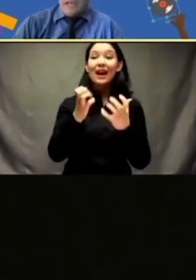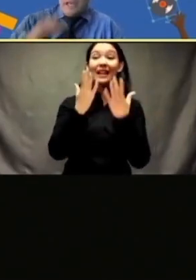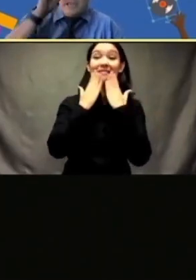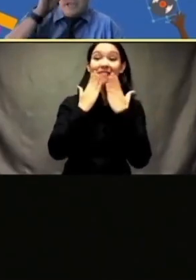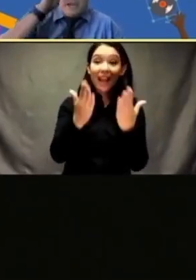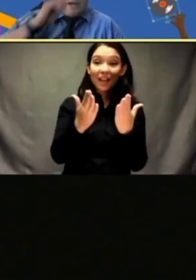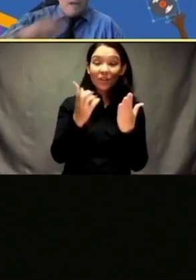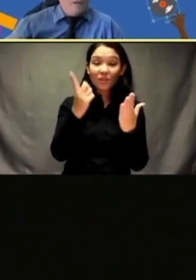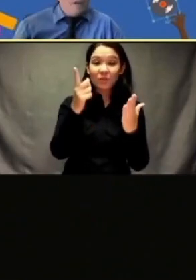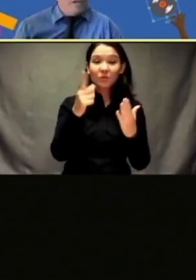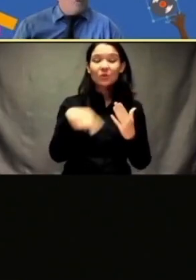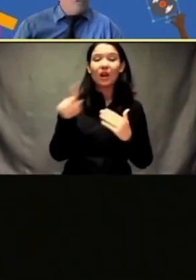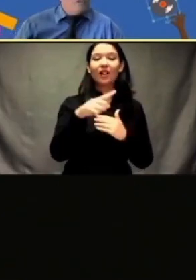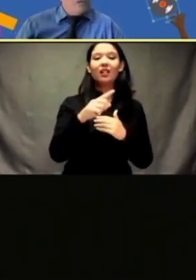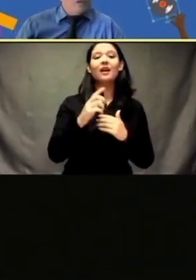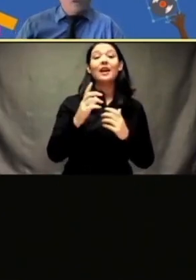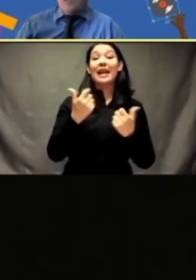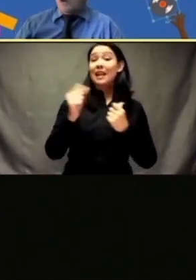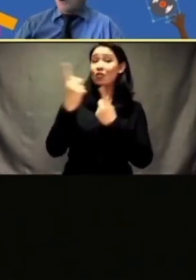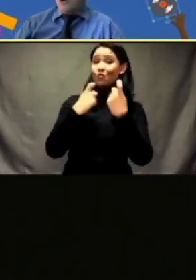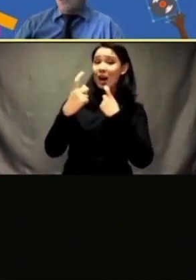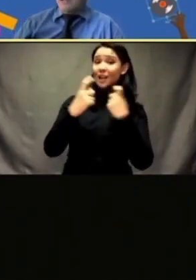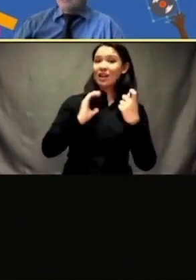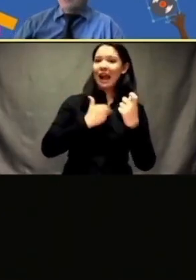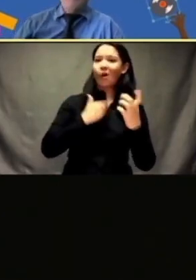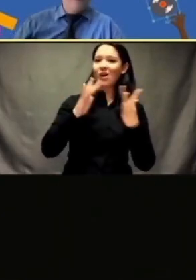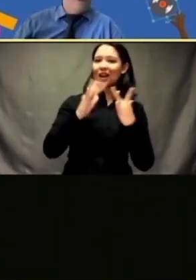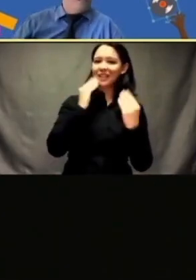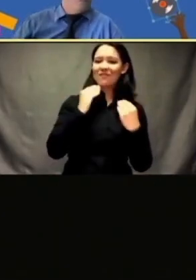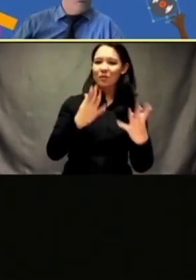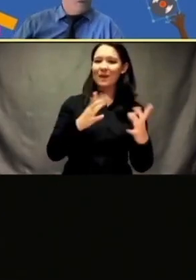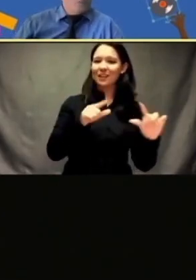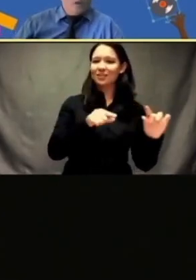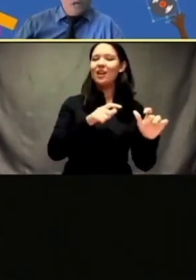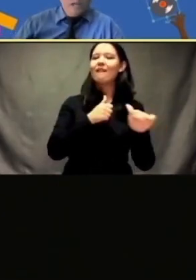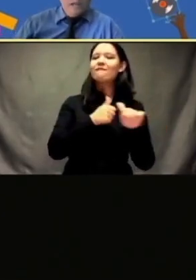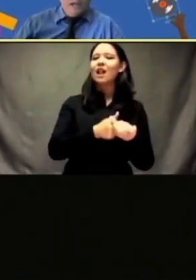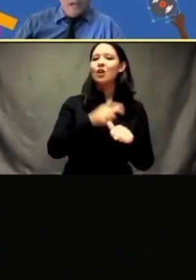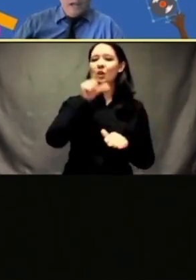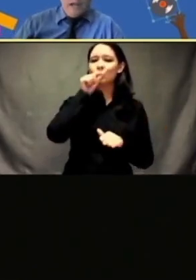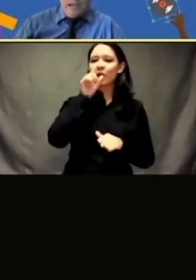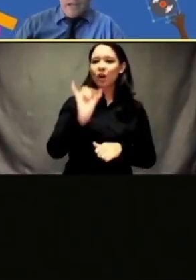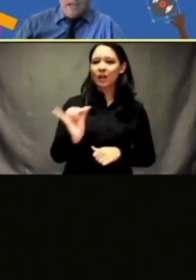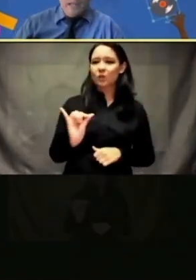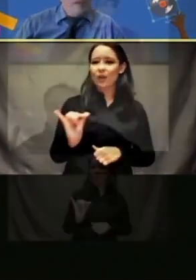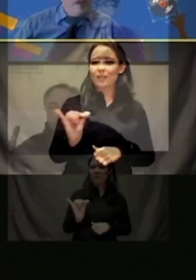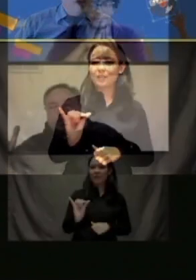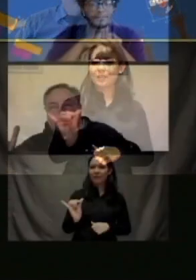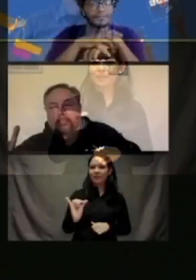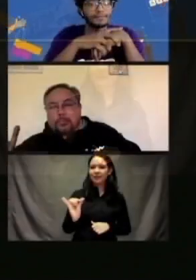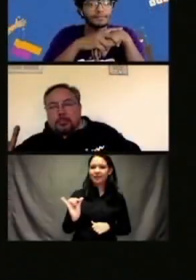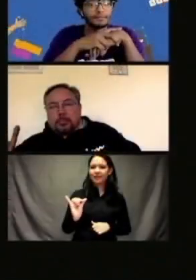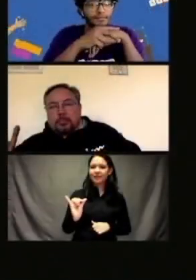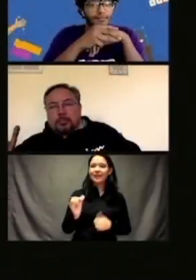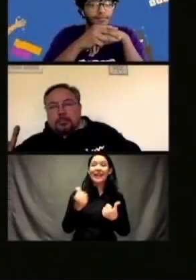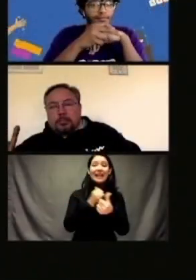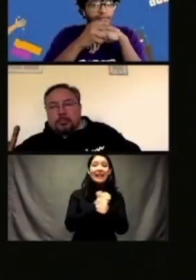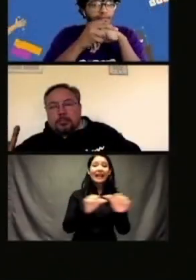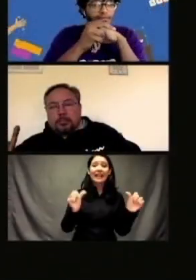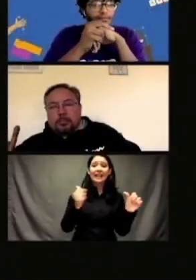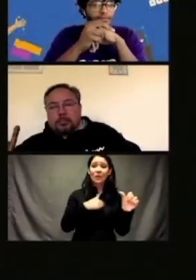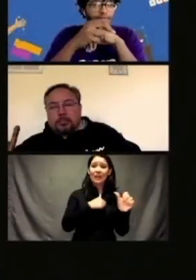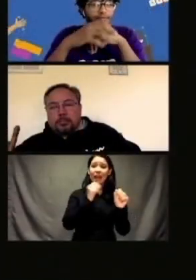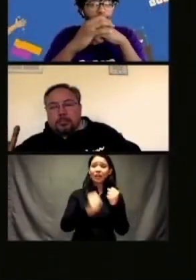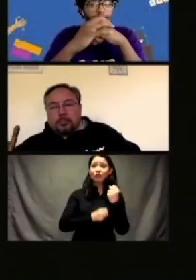this. And if you have any questions, here are our contacts. You can follow us on Twitter as well. And anything we can support you